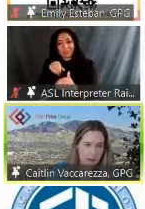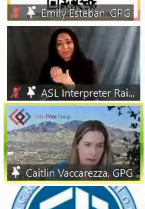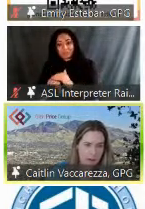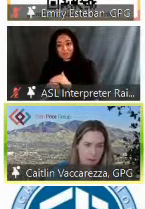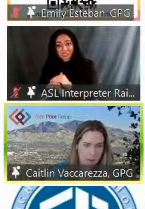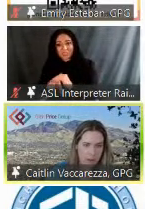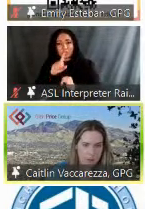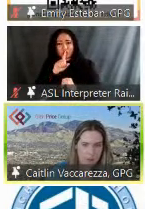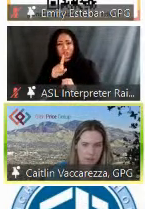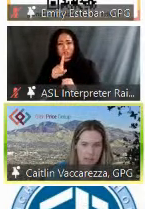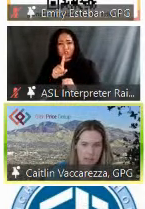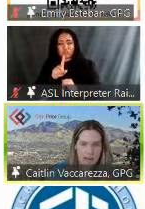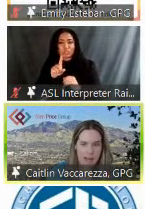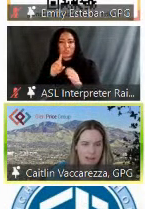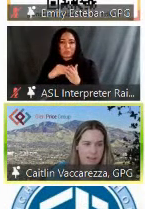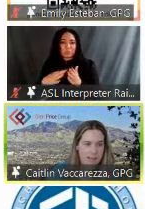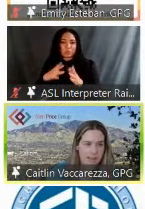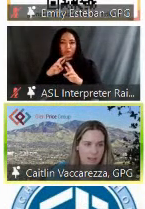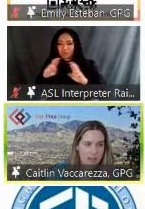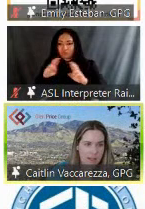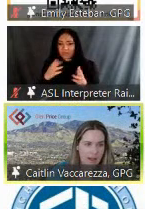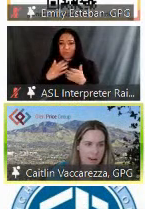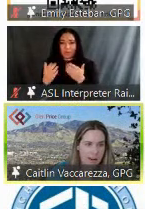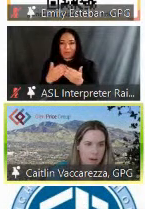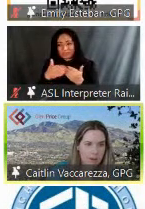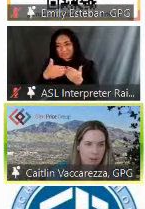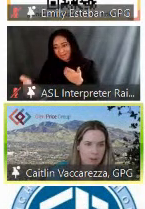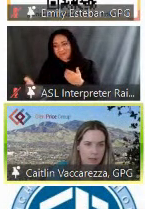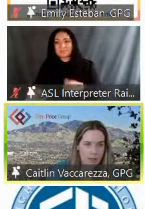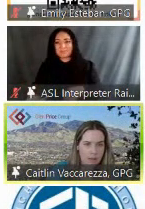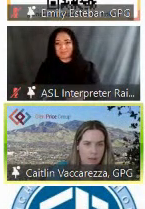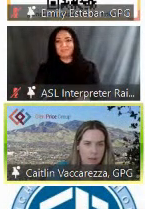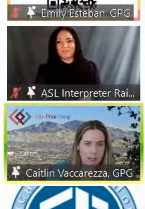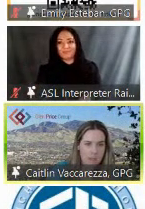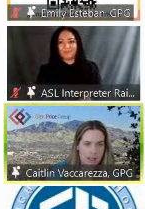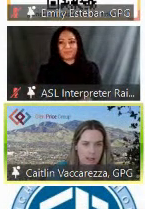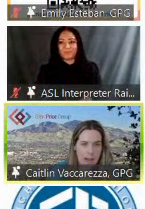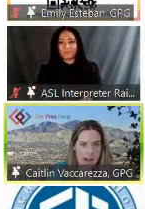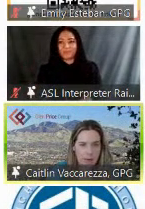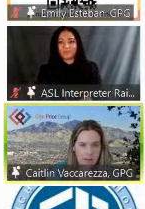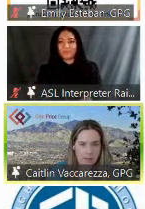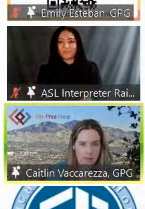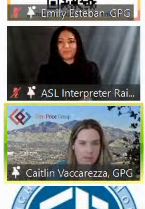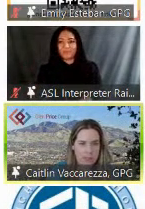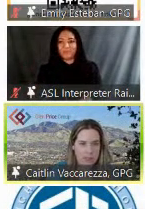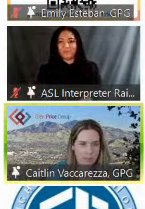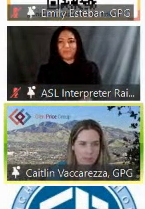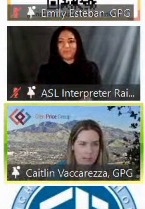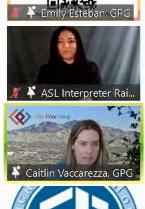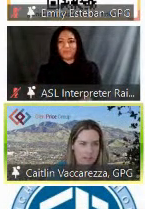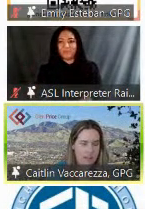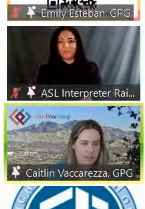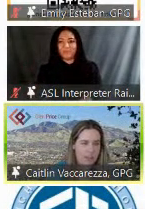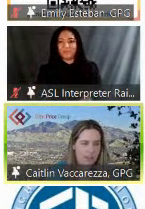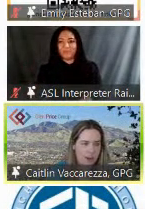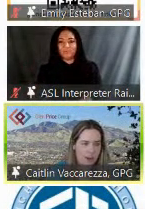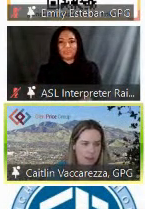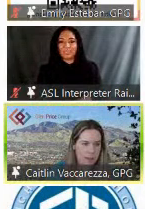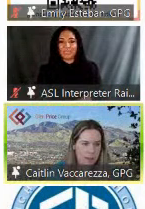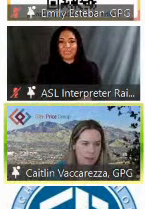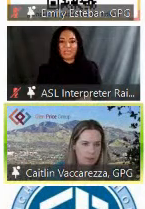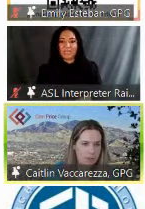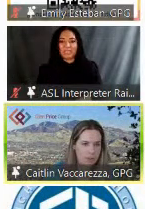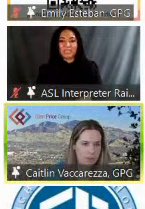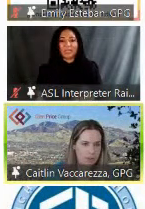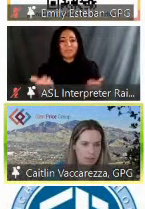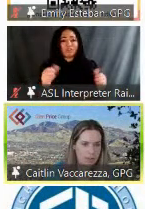students are ready for whatever is coming next. I'm going to try to call on names that I haven't seen speak yet today. So I'm